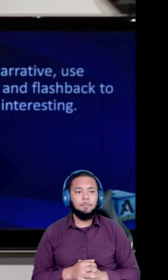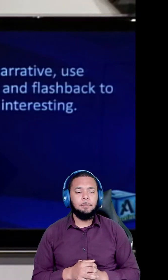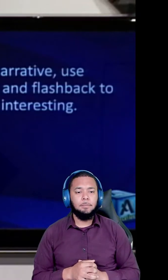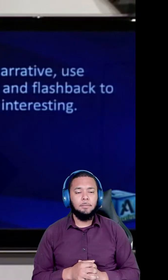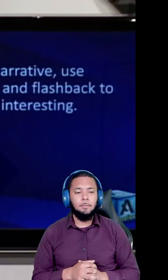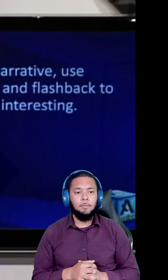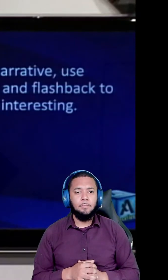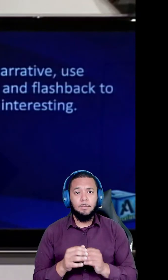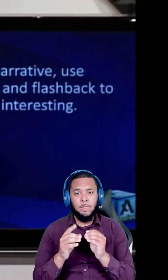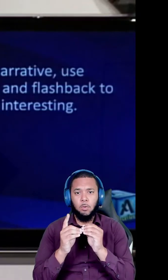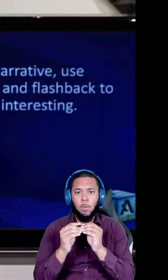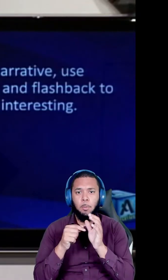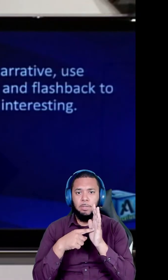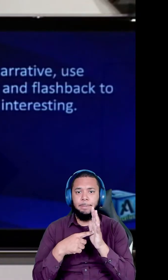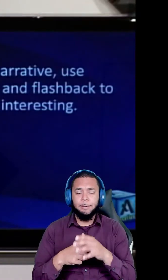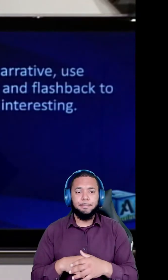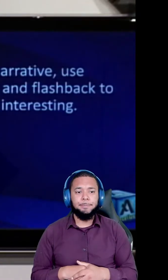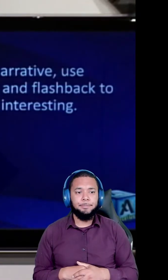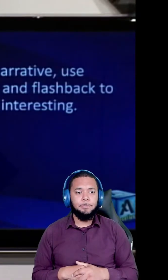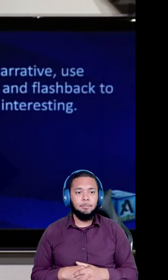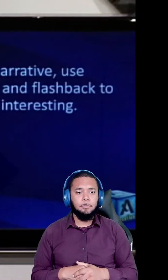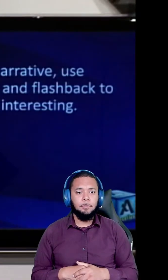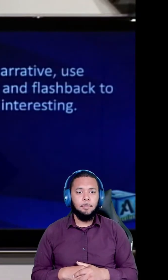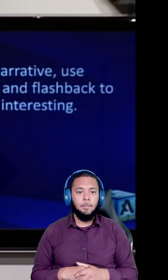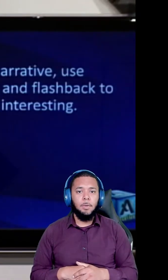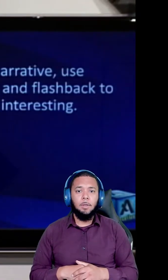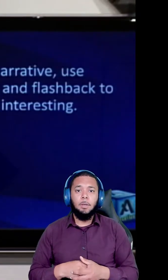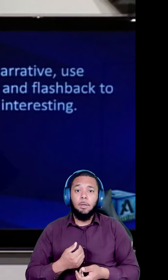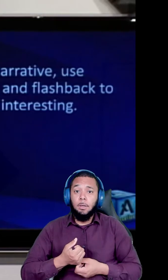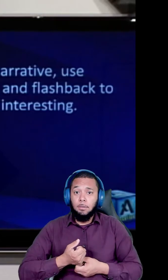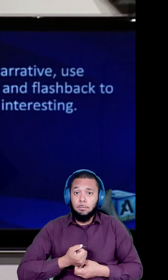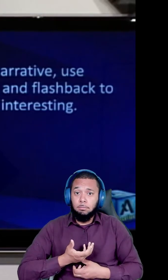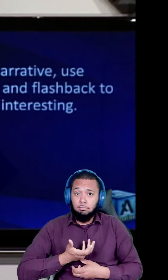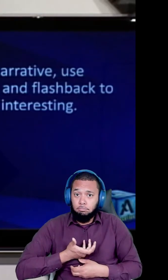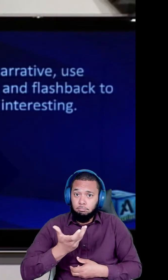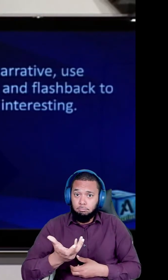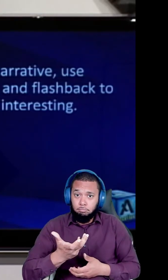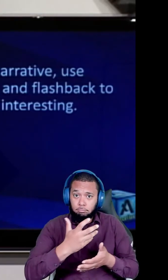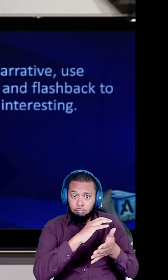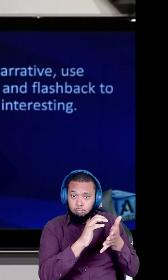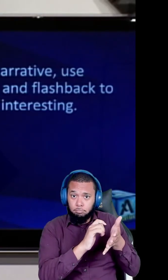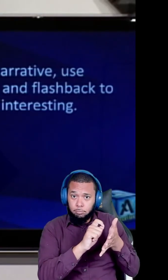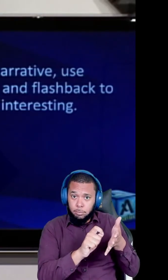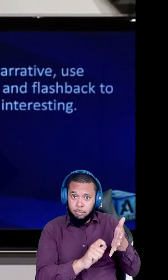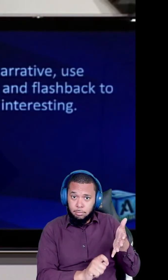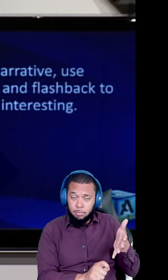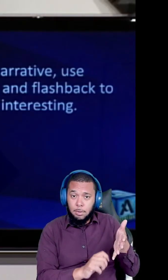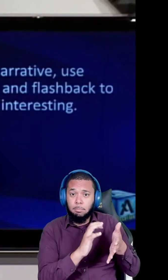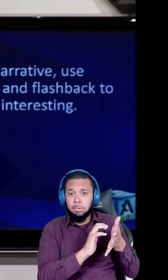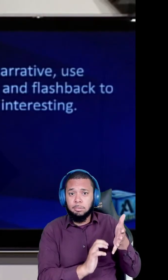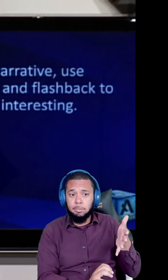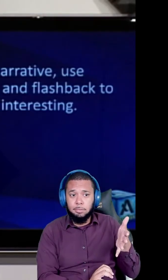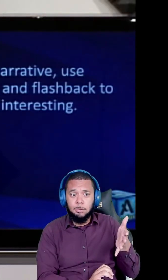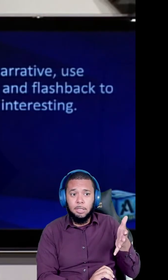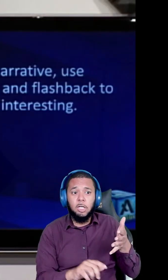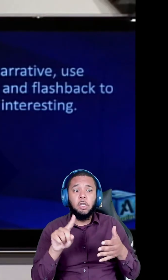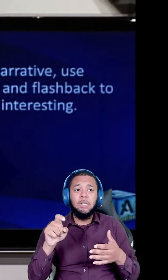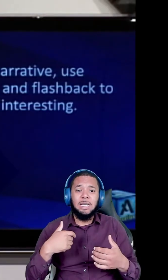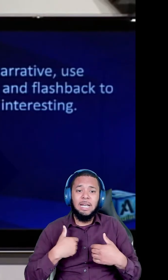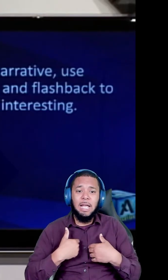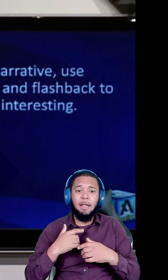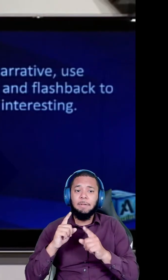One more example. When writing a personal narrative, use dialogue, dialect,